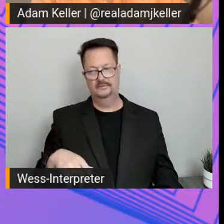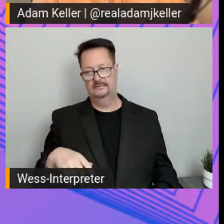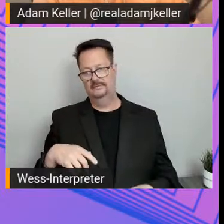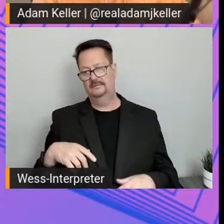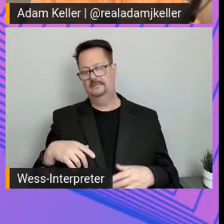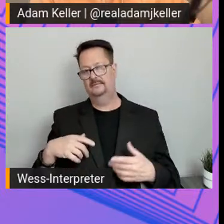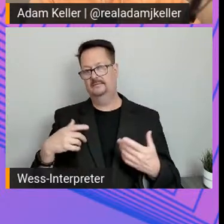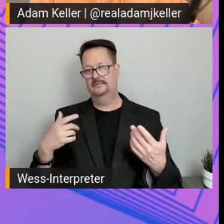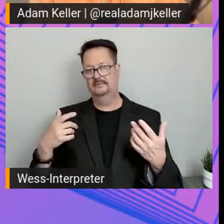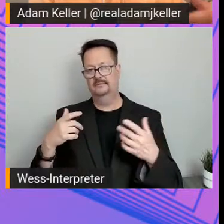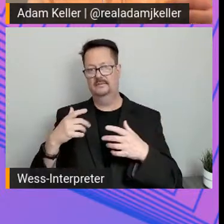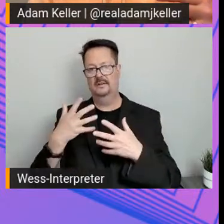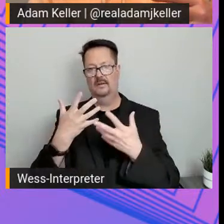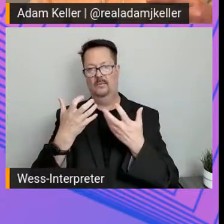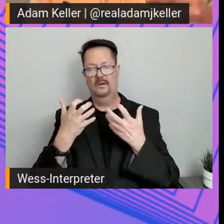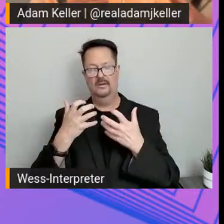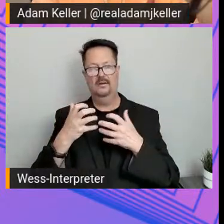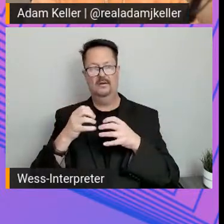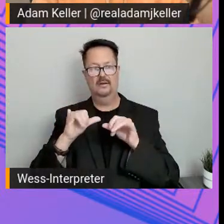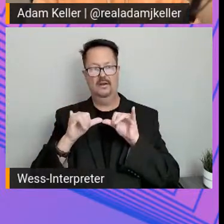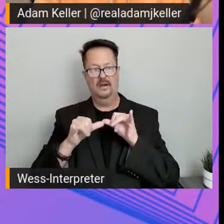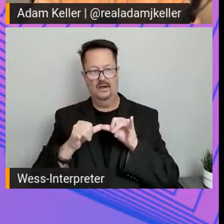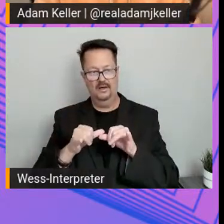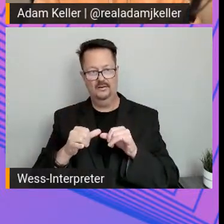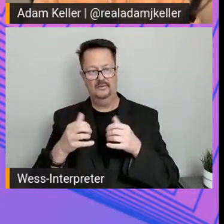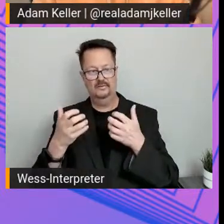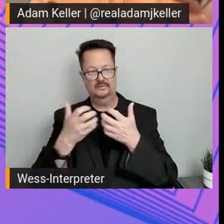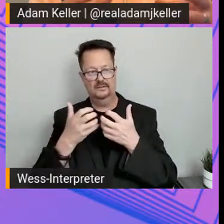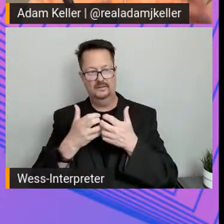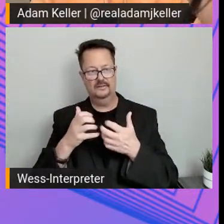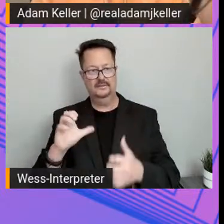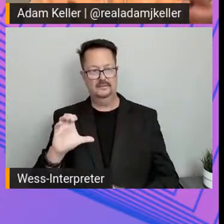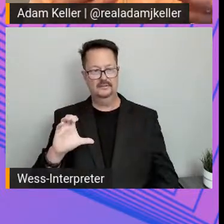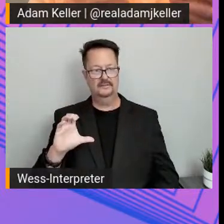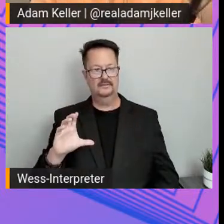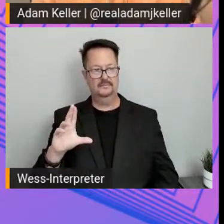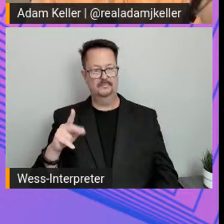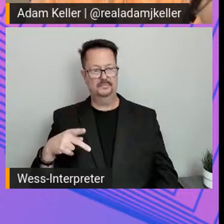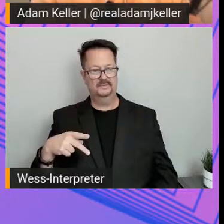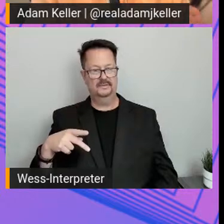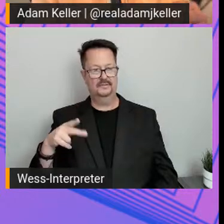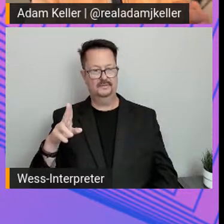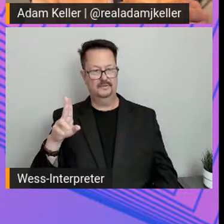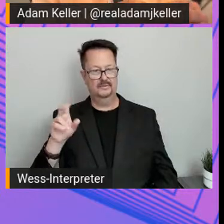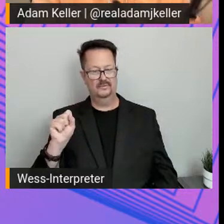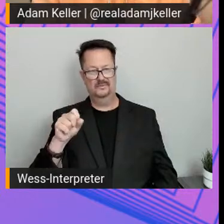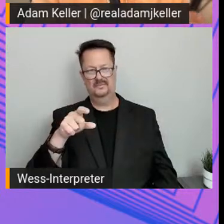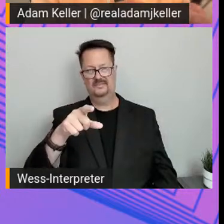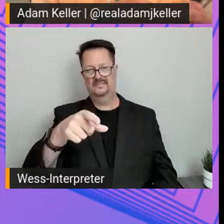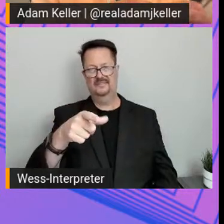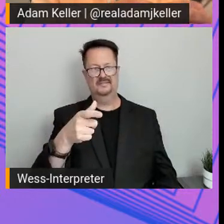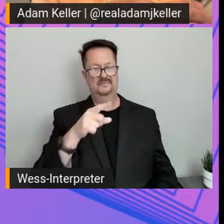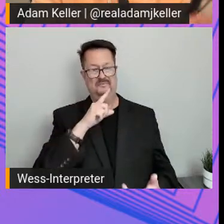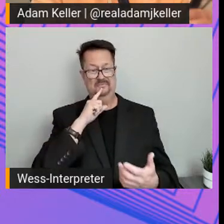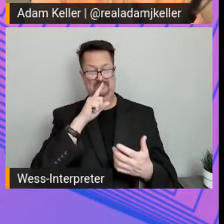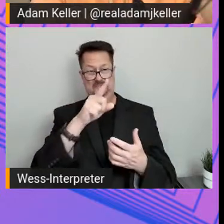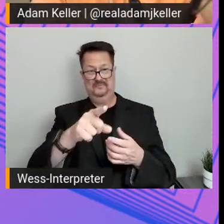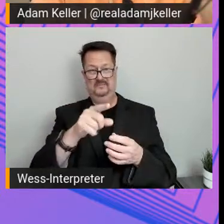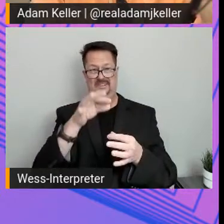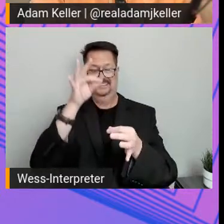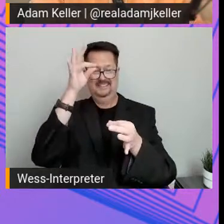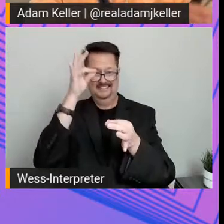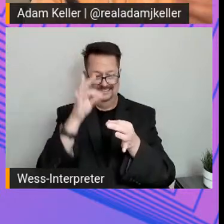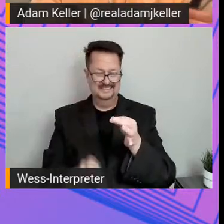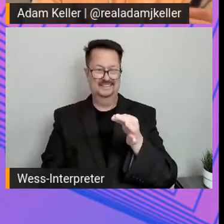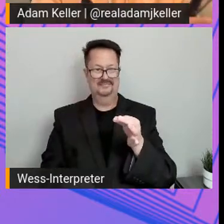on CPU metrics, CPU utilization. Copilot simplifies this so greatly